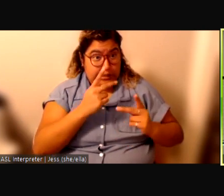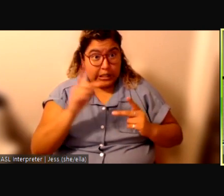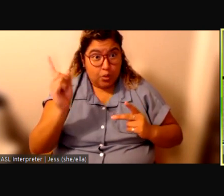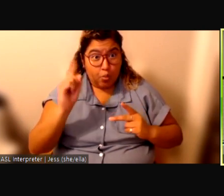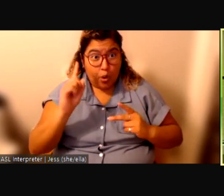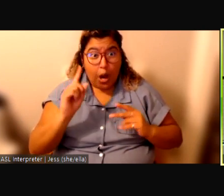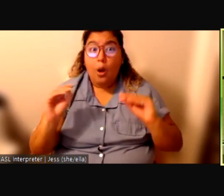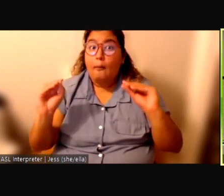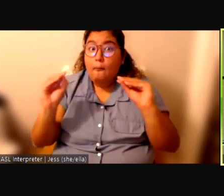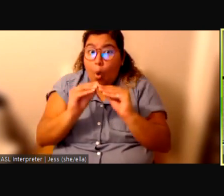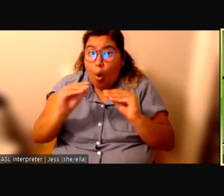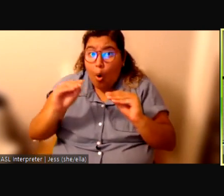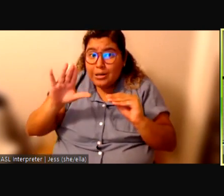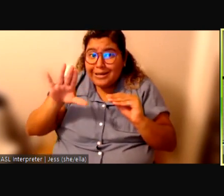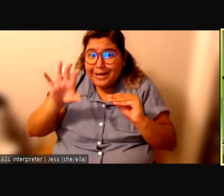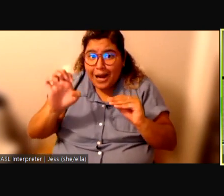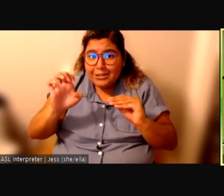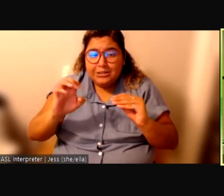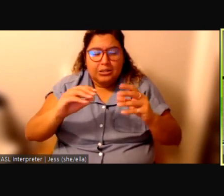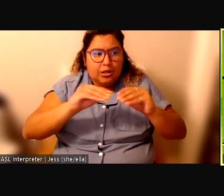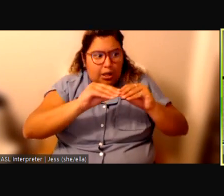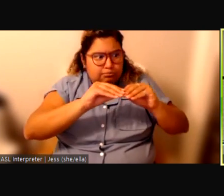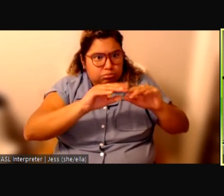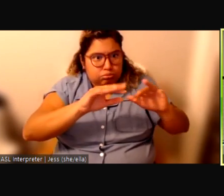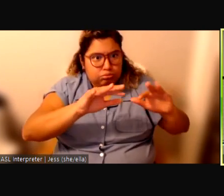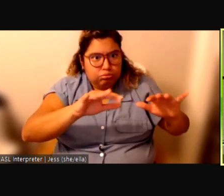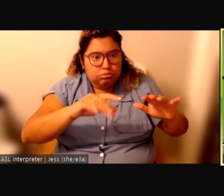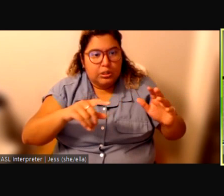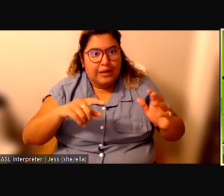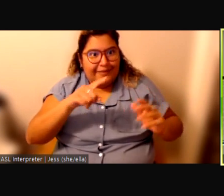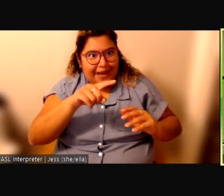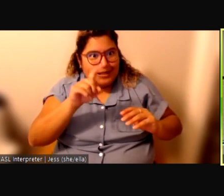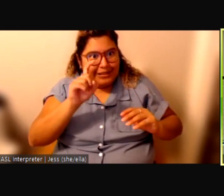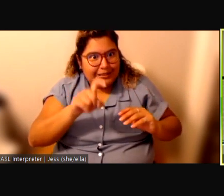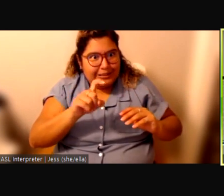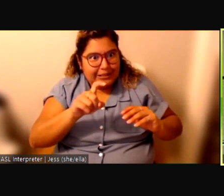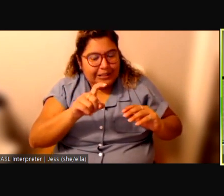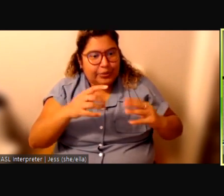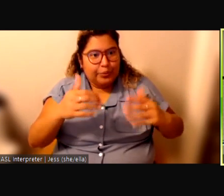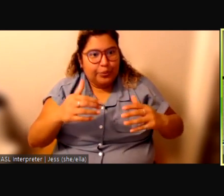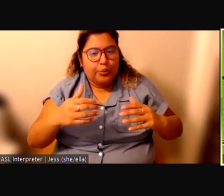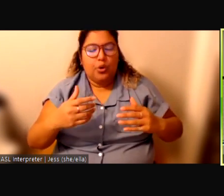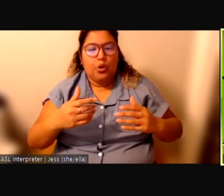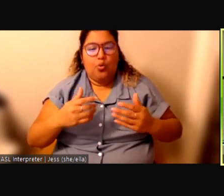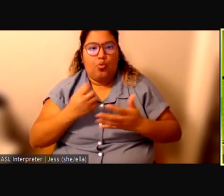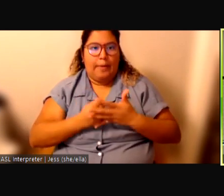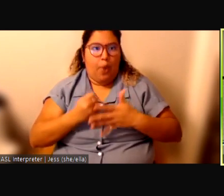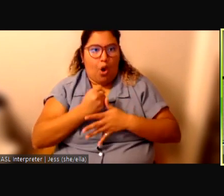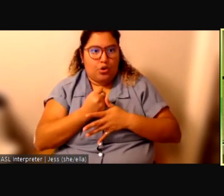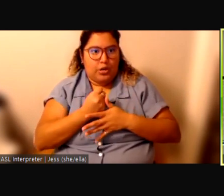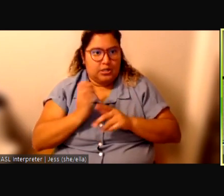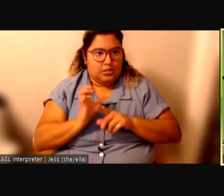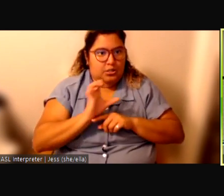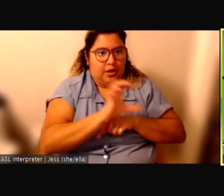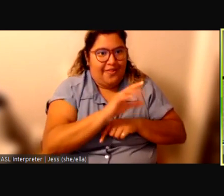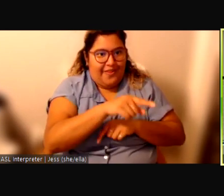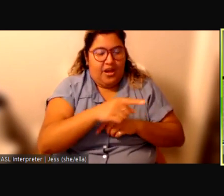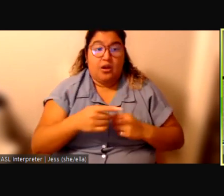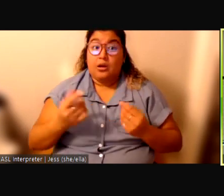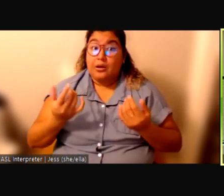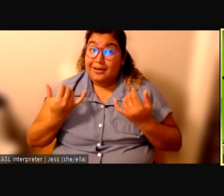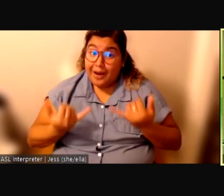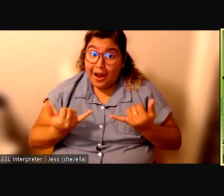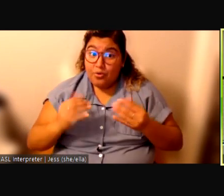amount of community spread and where the need is the greatest. Right now, that is basically in the Denver metro